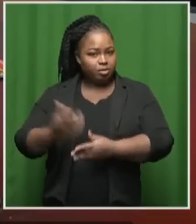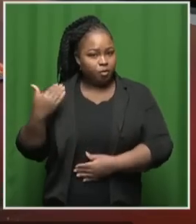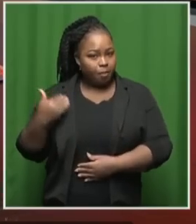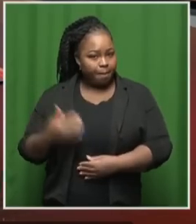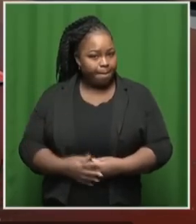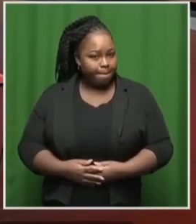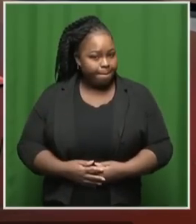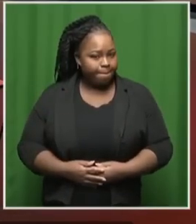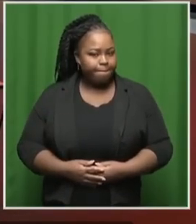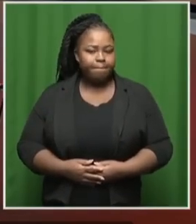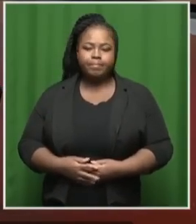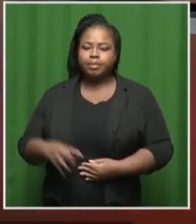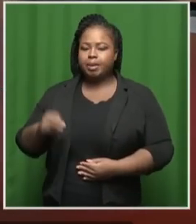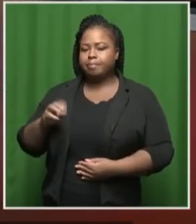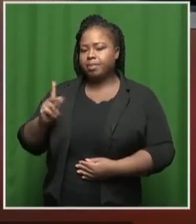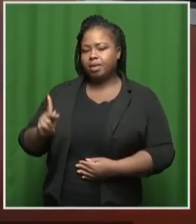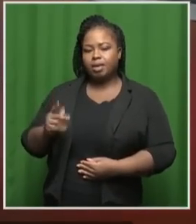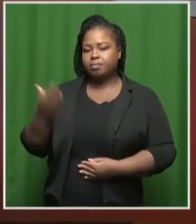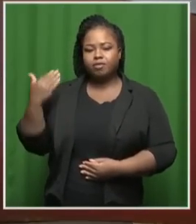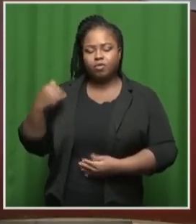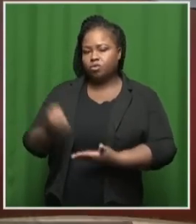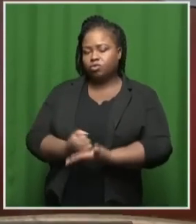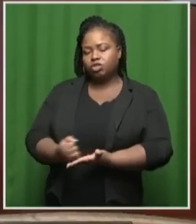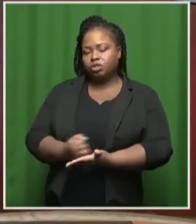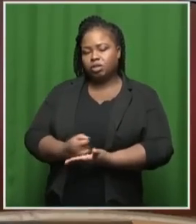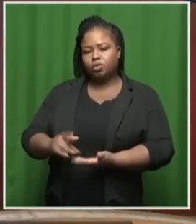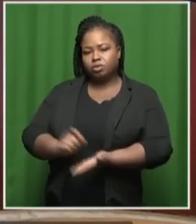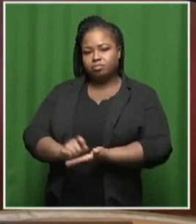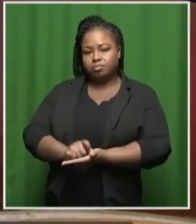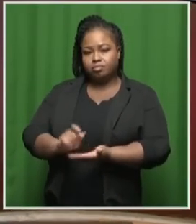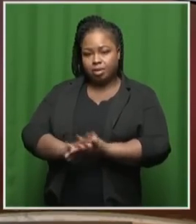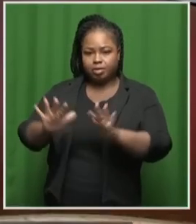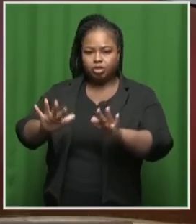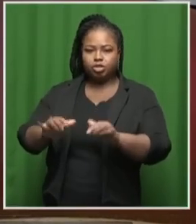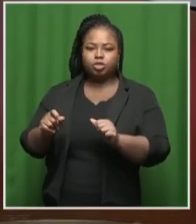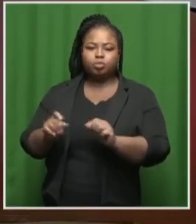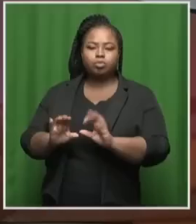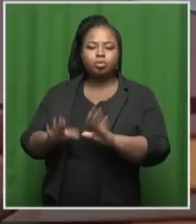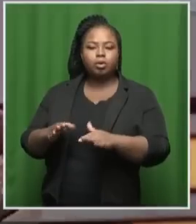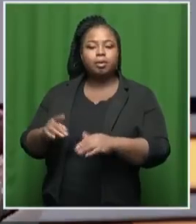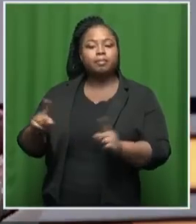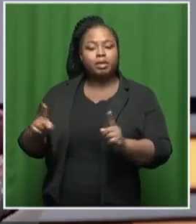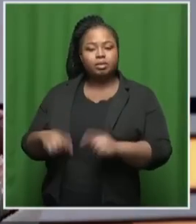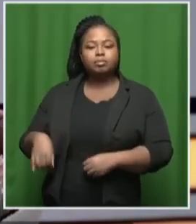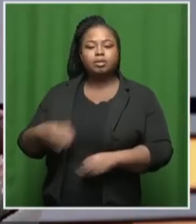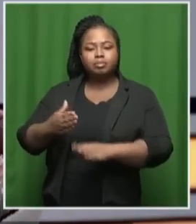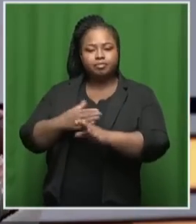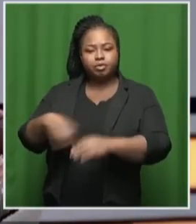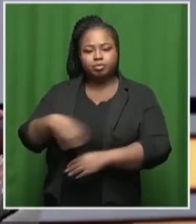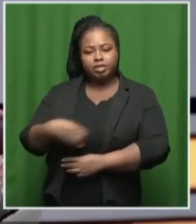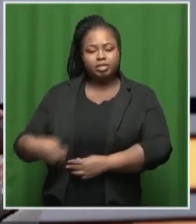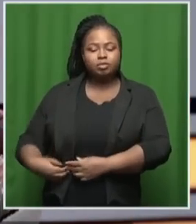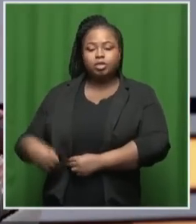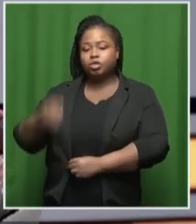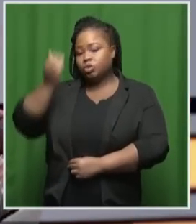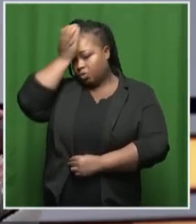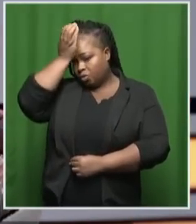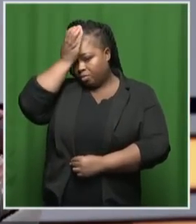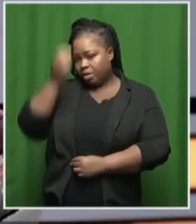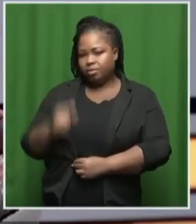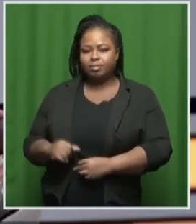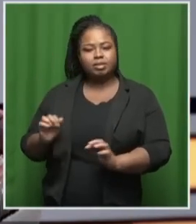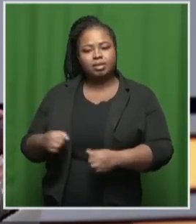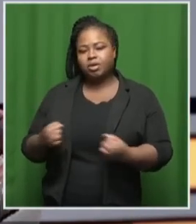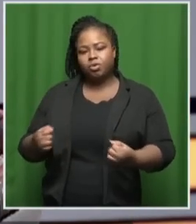was it? So MK party was not registered when we published this book, but also former President Jacob Zuma, as per the Constitution,